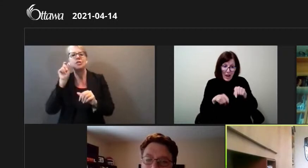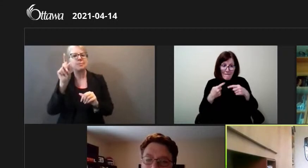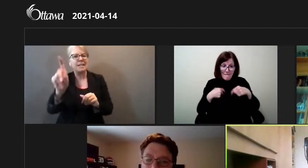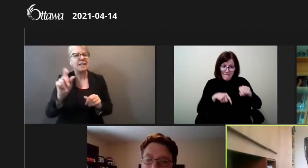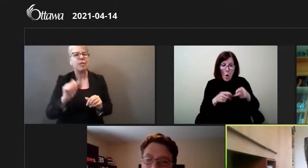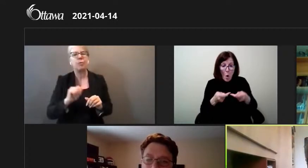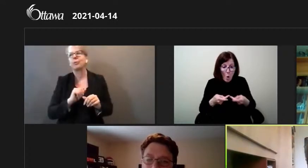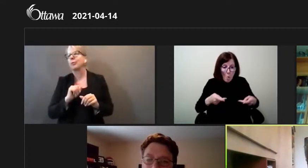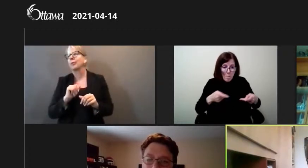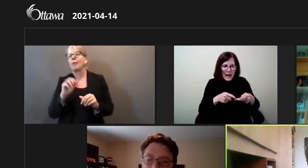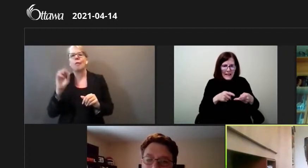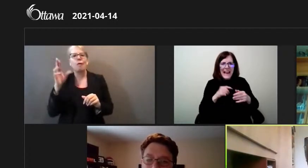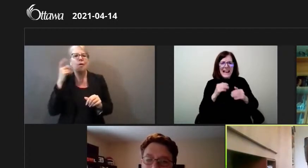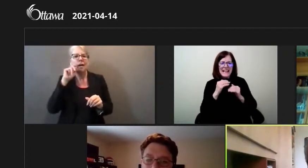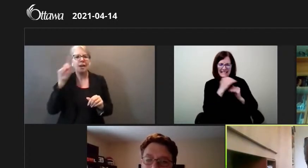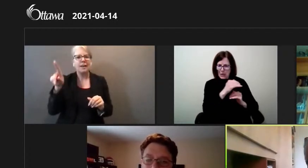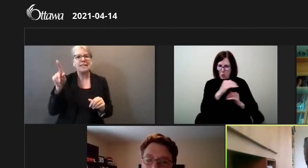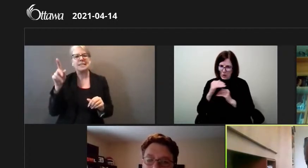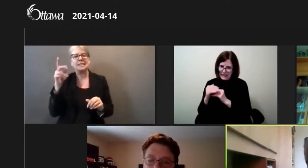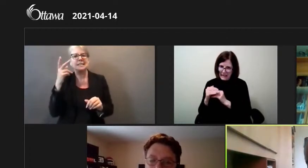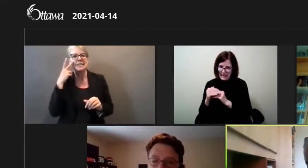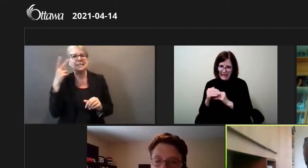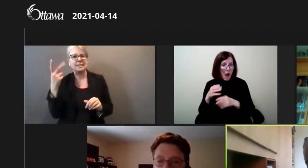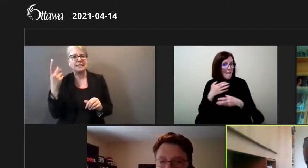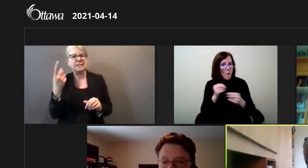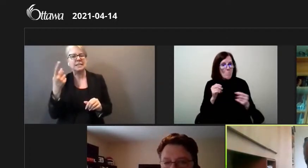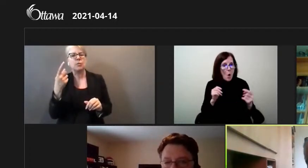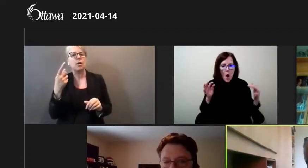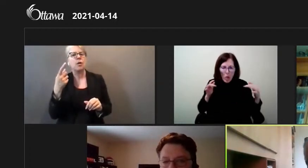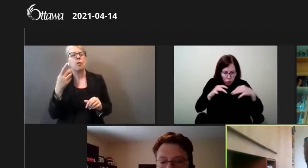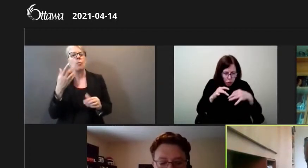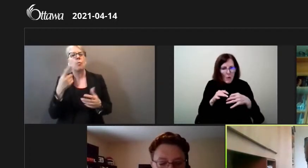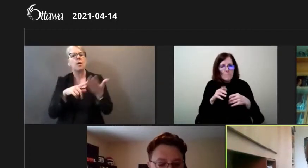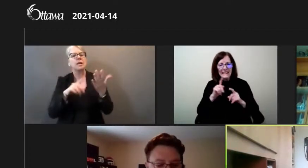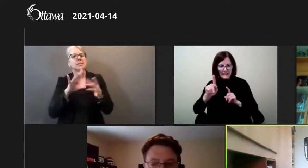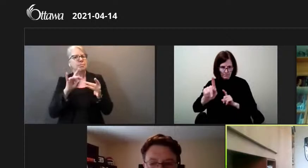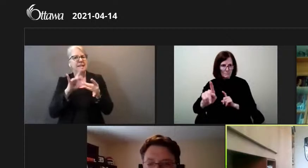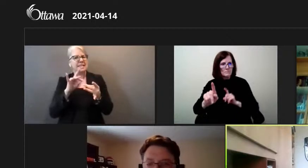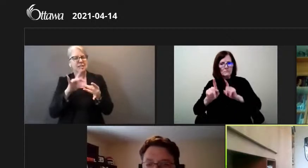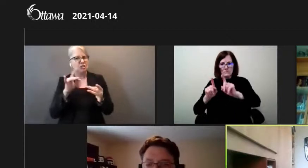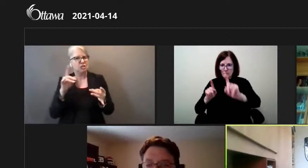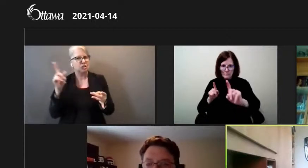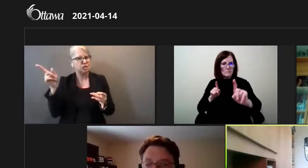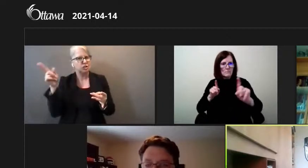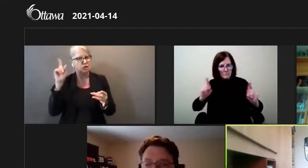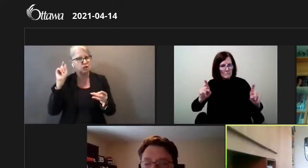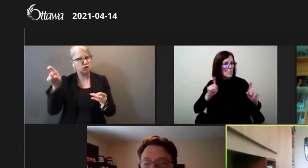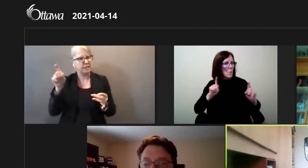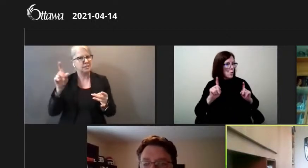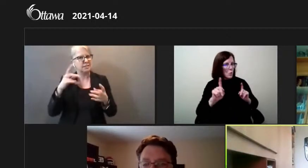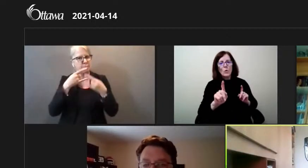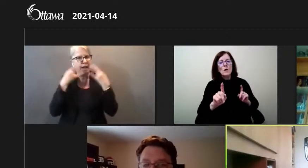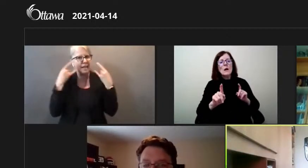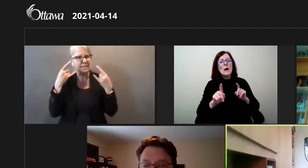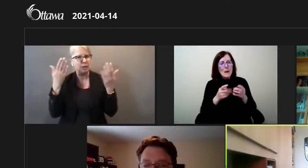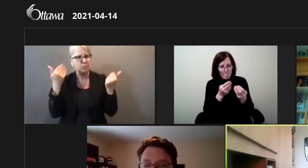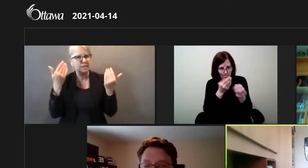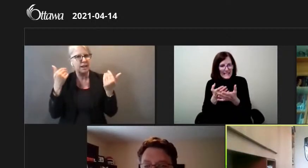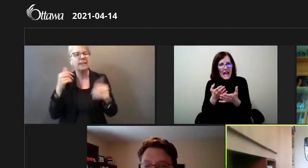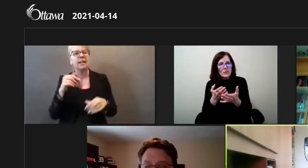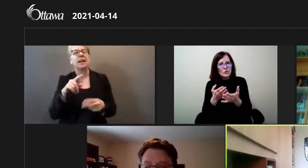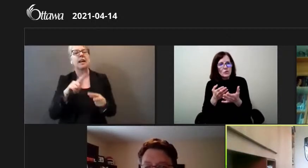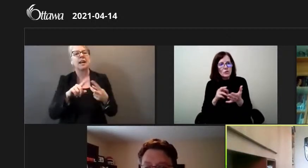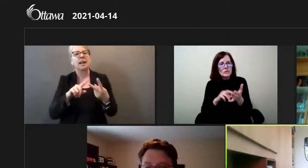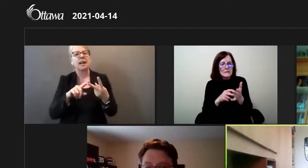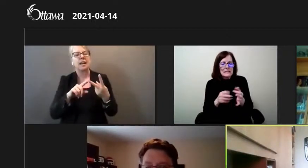if they see someone, if should we, the messaging, let them know that they should be masking? And our messaging maybe